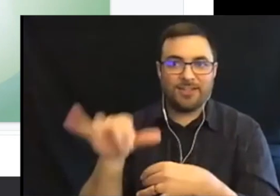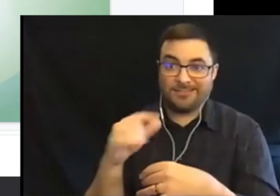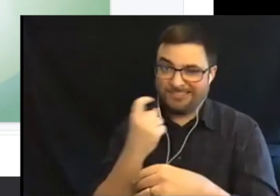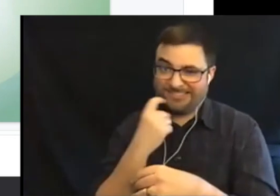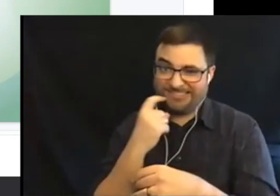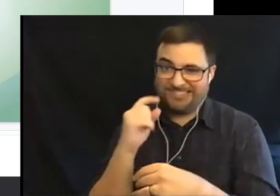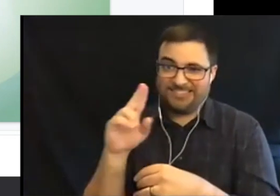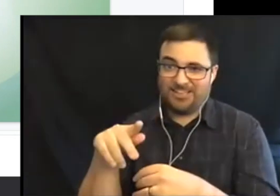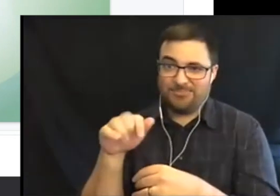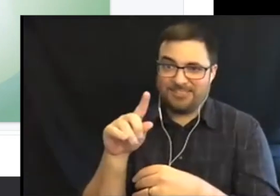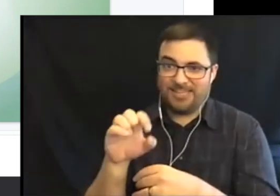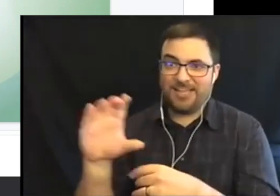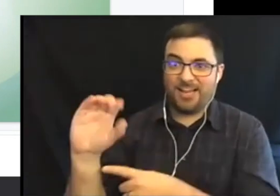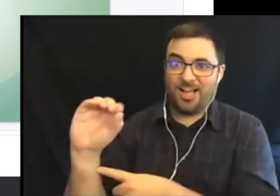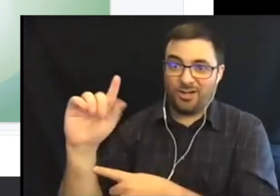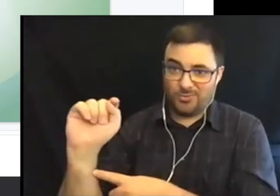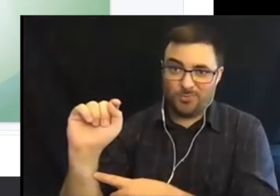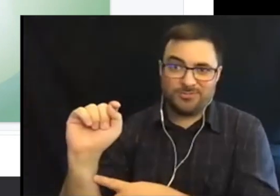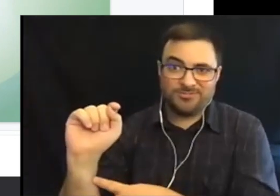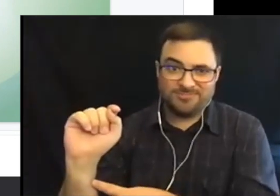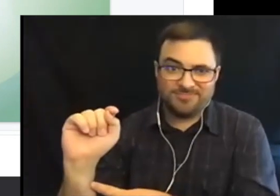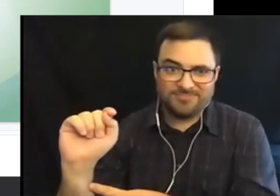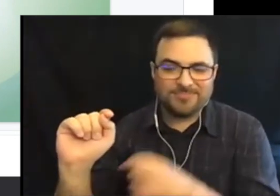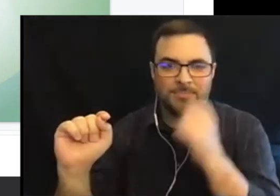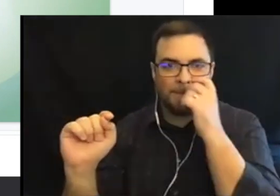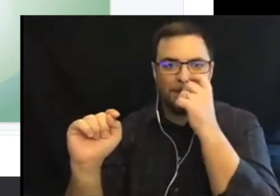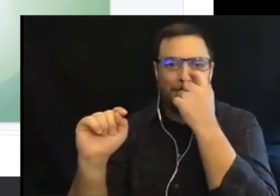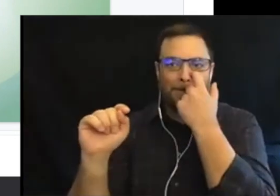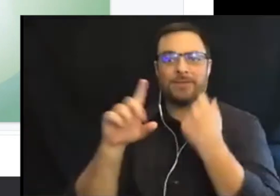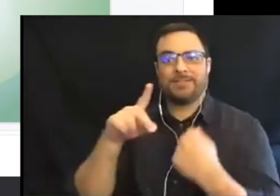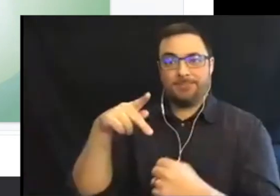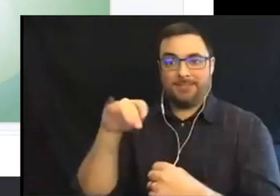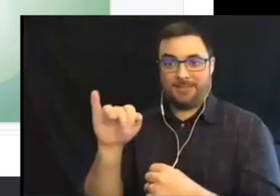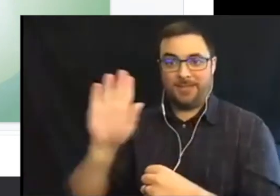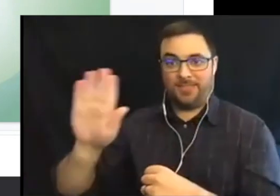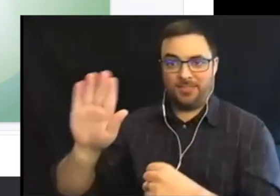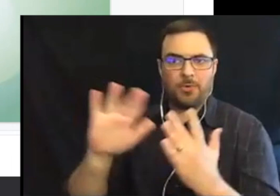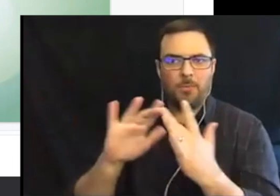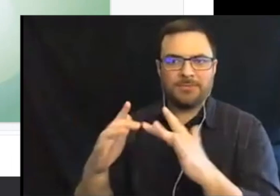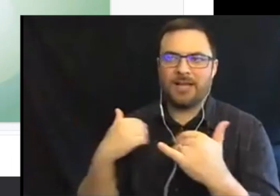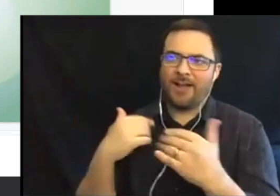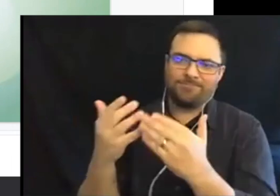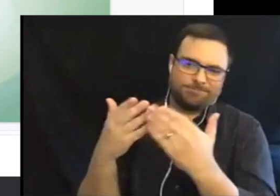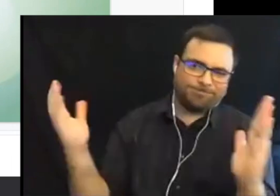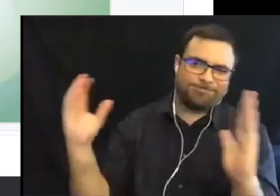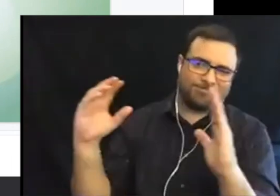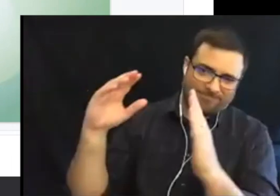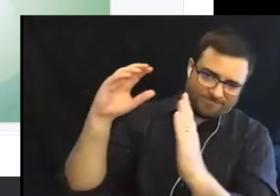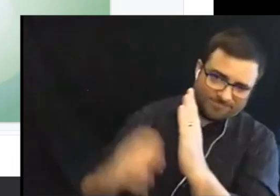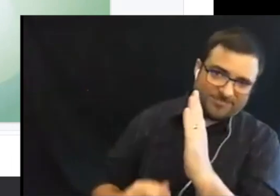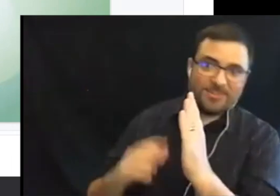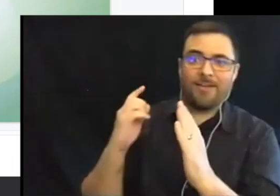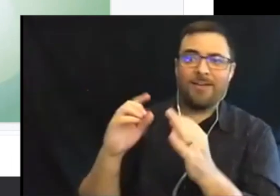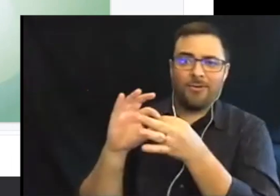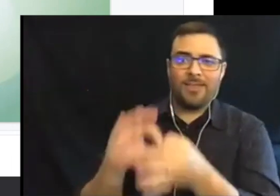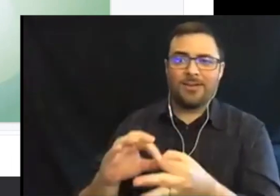October. There is a whole section on the DPI website related to virtual IEPs. So kind of